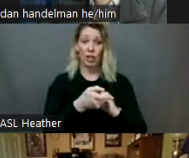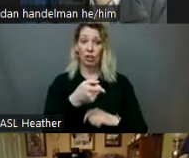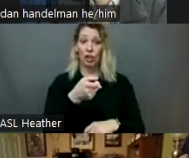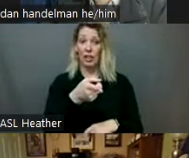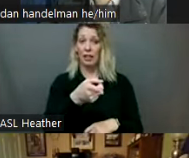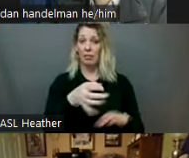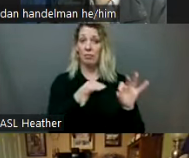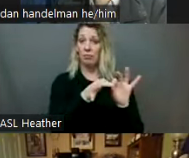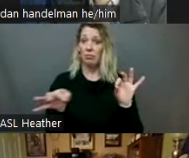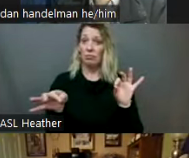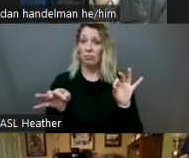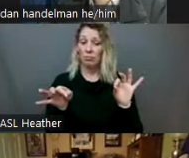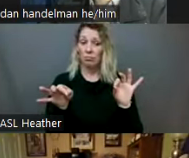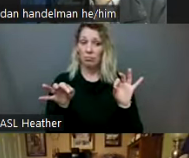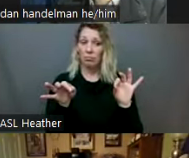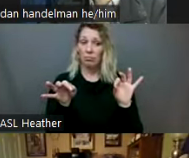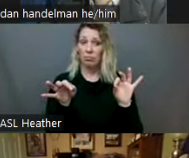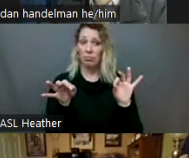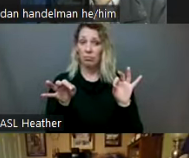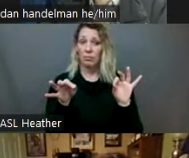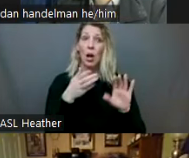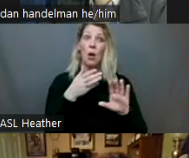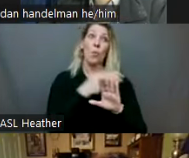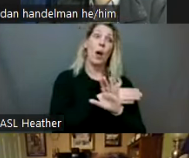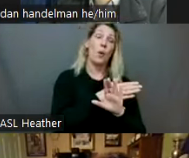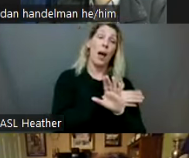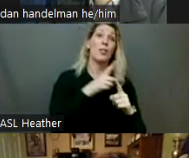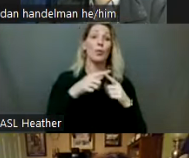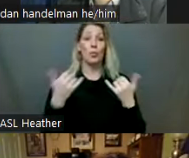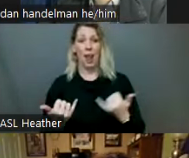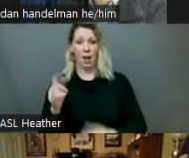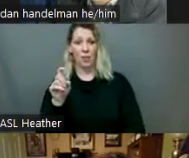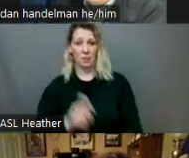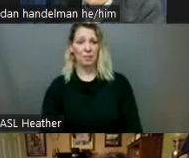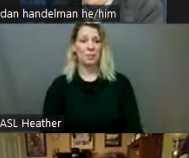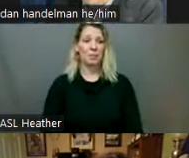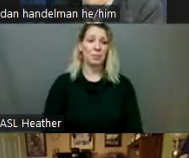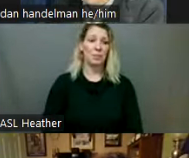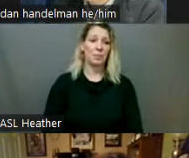from what it was to what it is now?